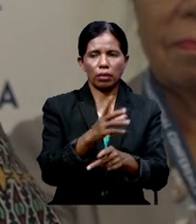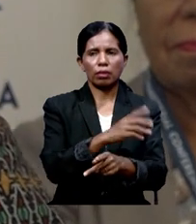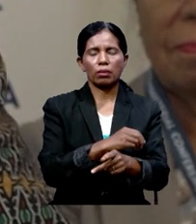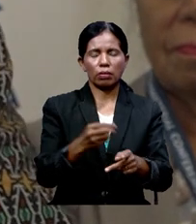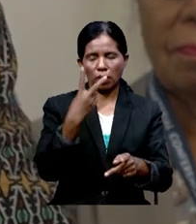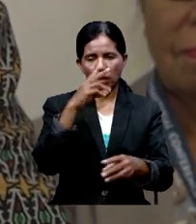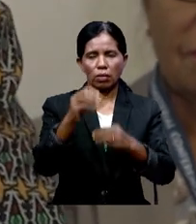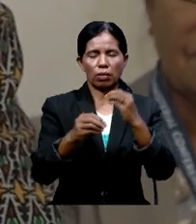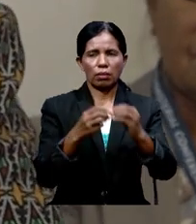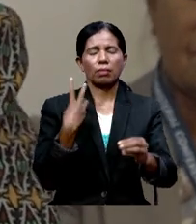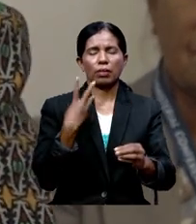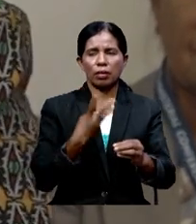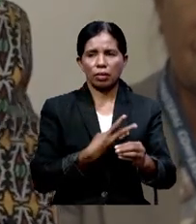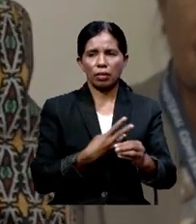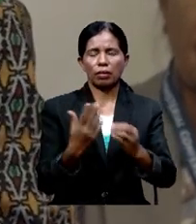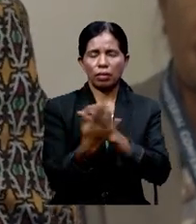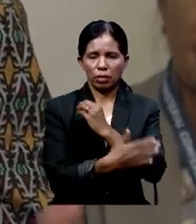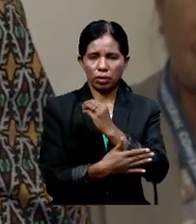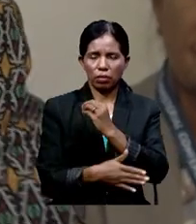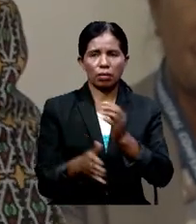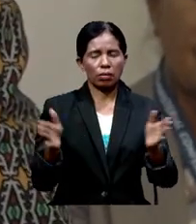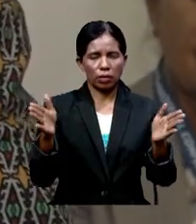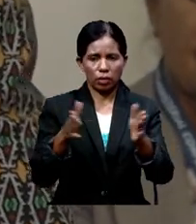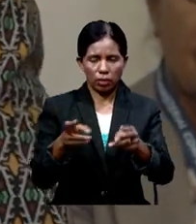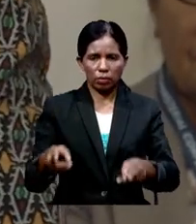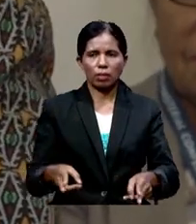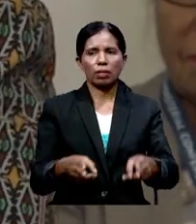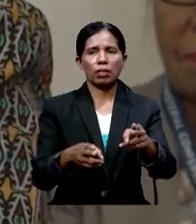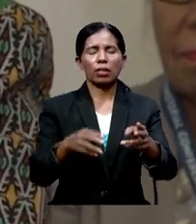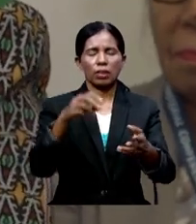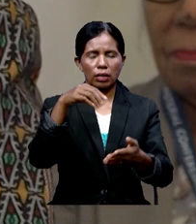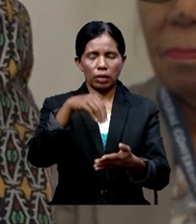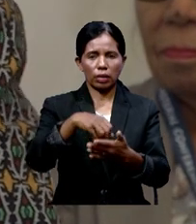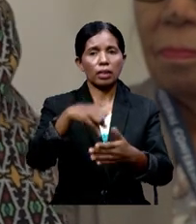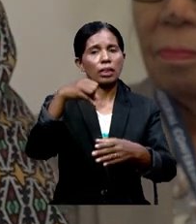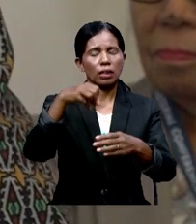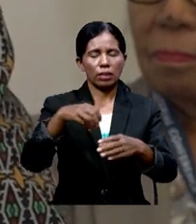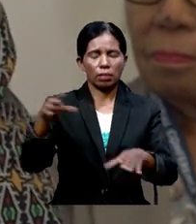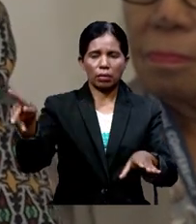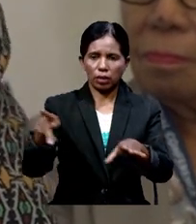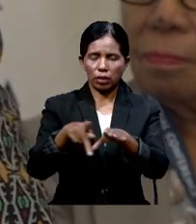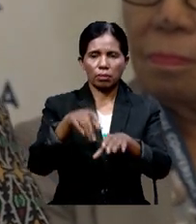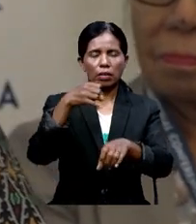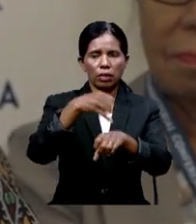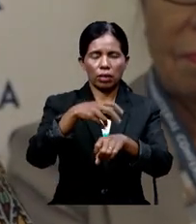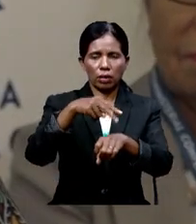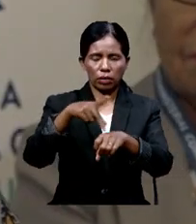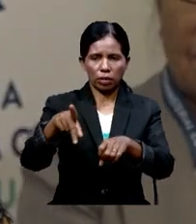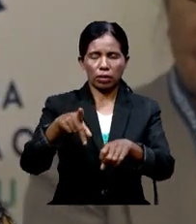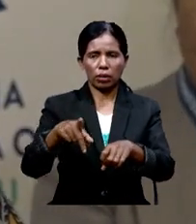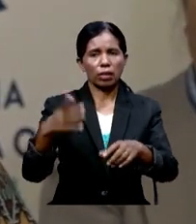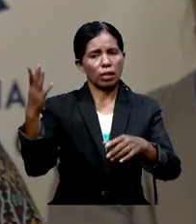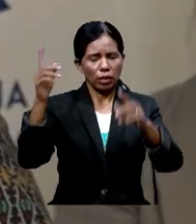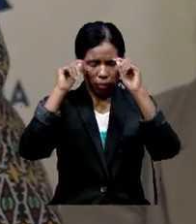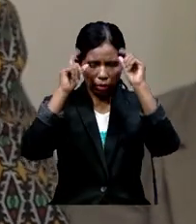resolve disputes through existing international mechanisms. Timor-Leste has